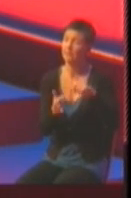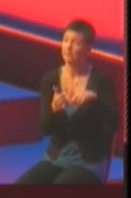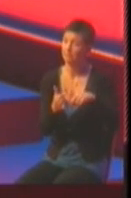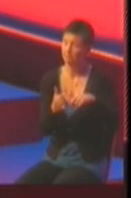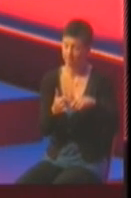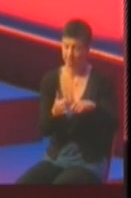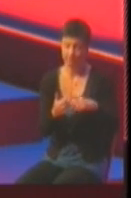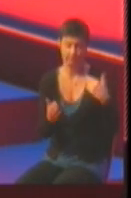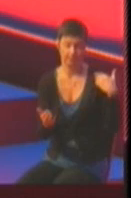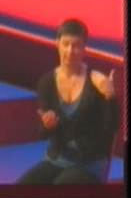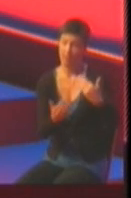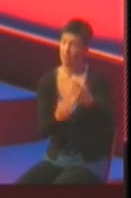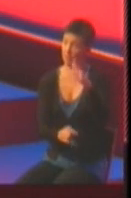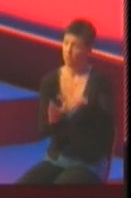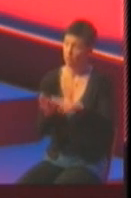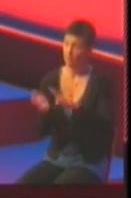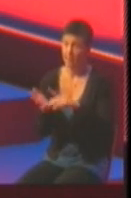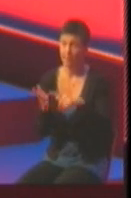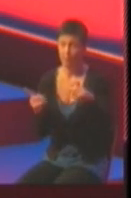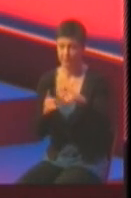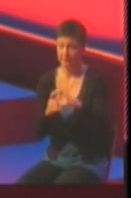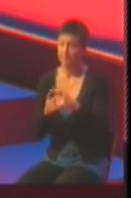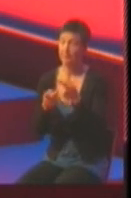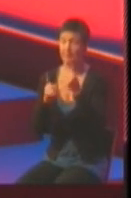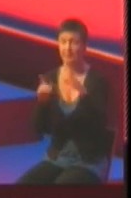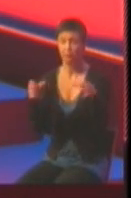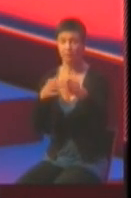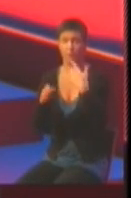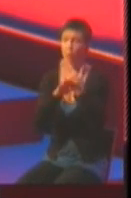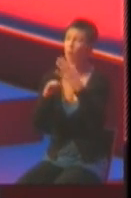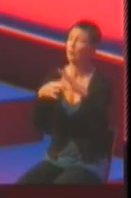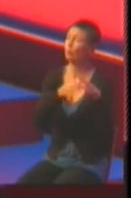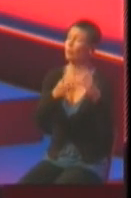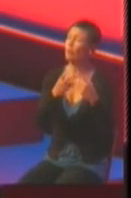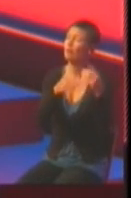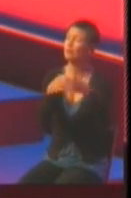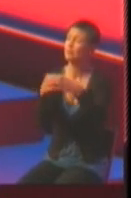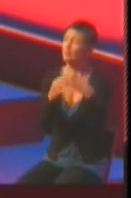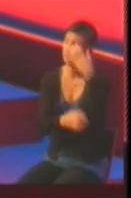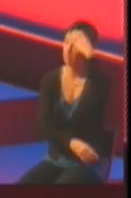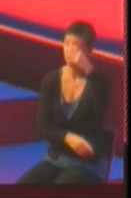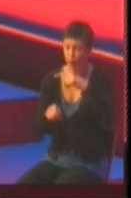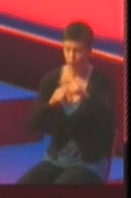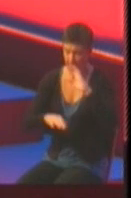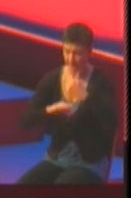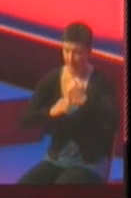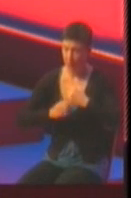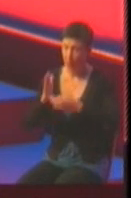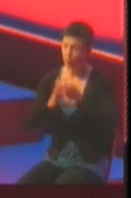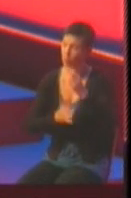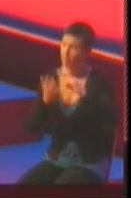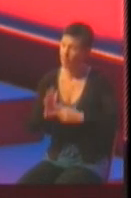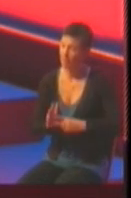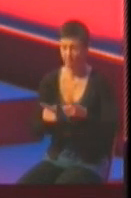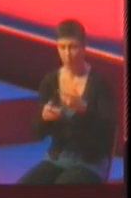year, the ministerial team in the MOD have been working with the other government departments to implement our improvement plan for